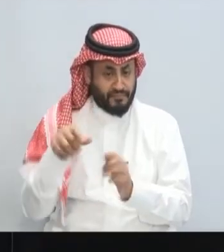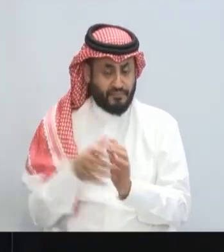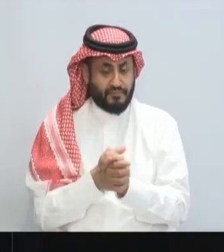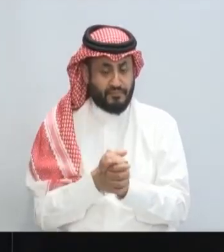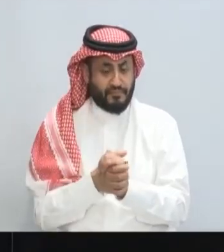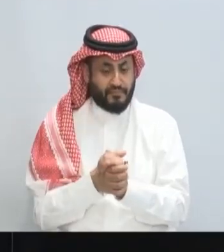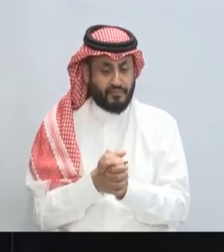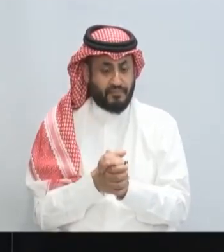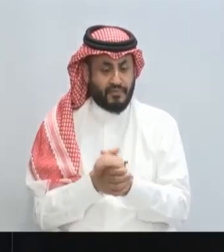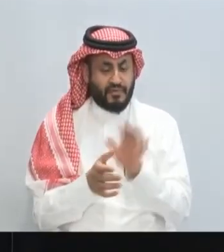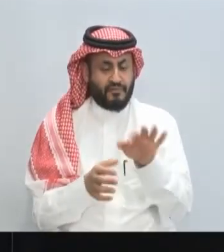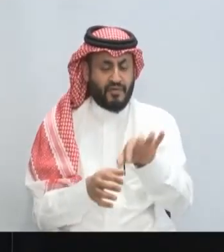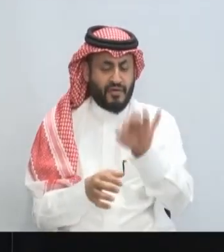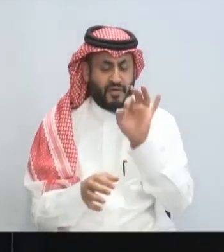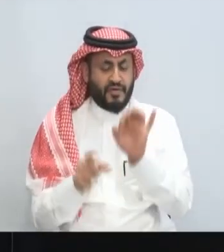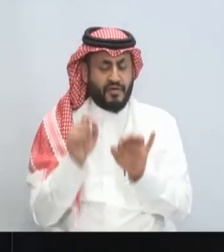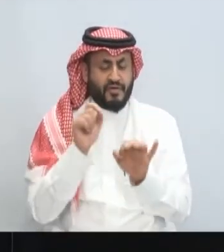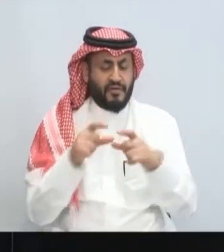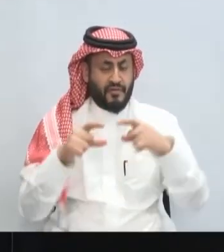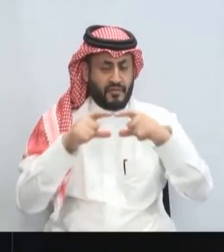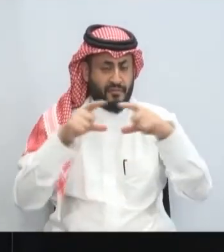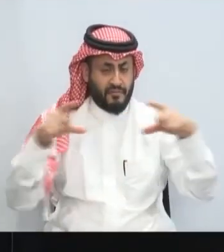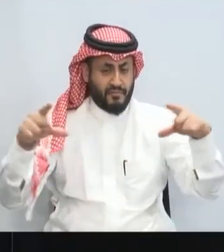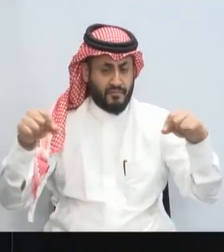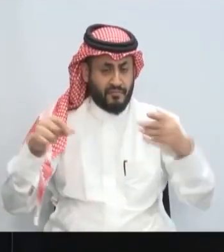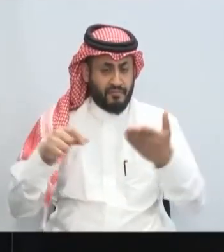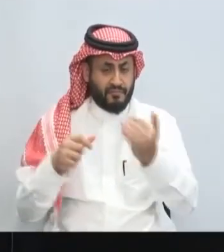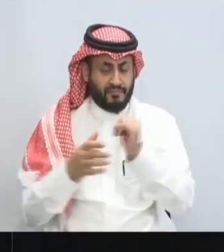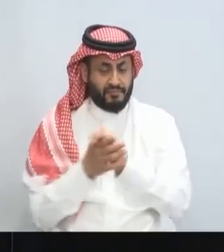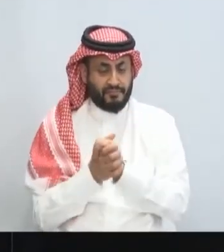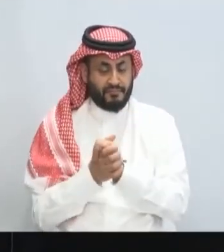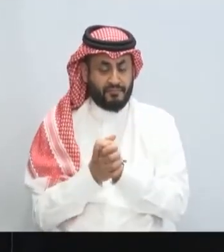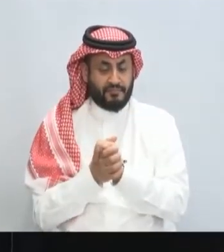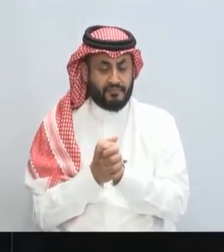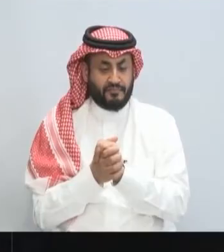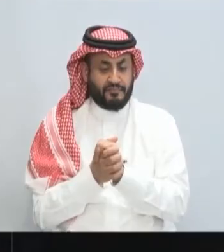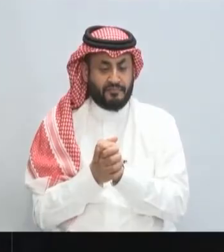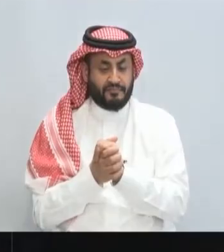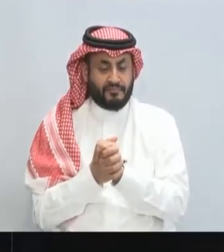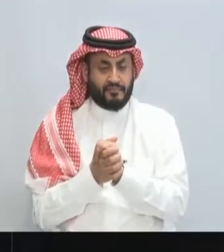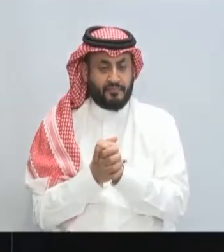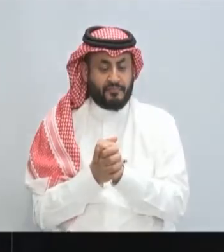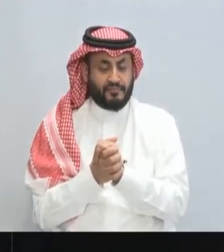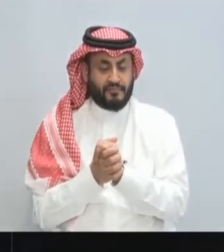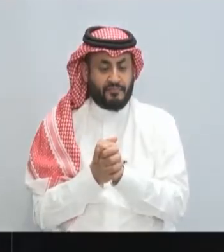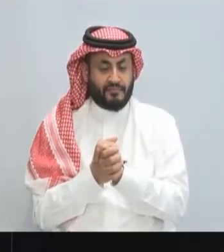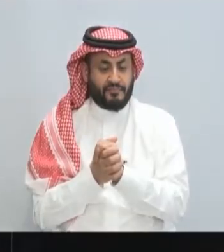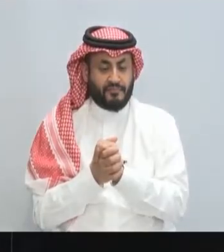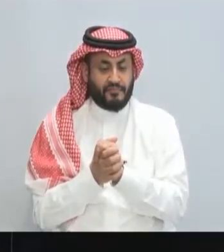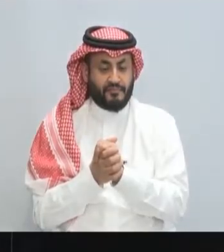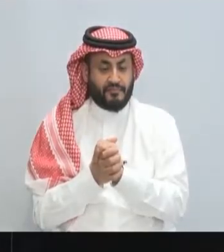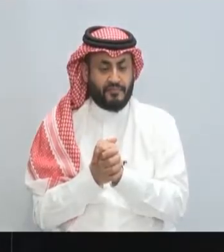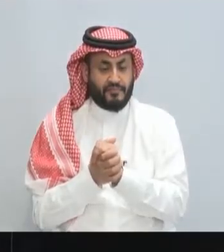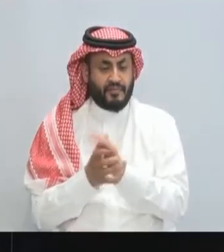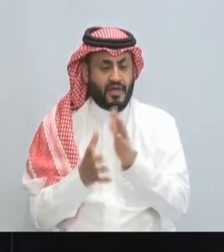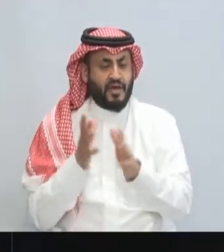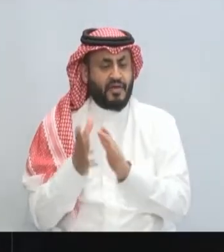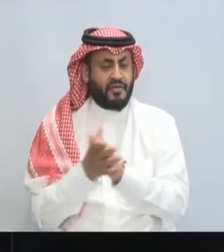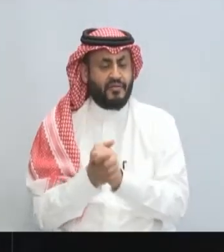can use some of the words here in the box. So for example, if we are going to talk about